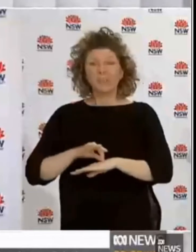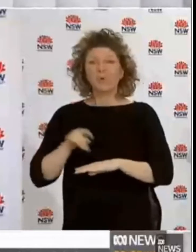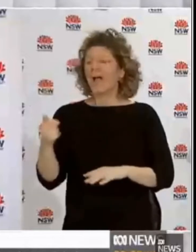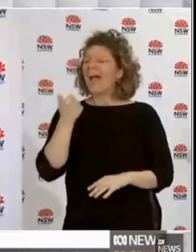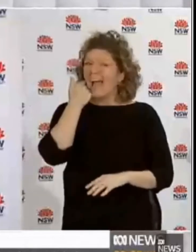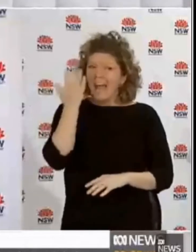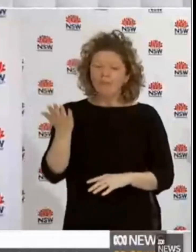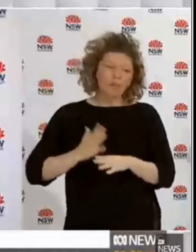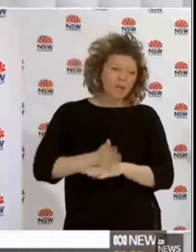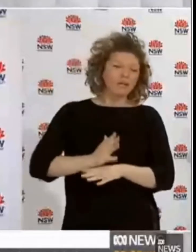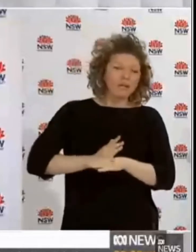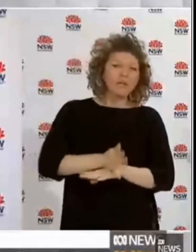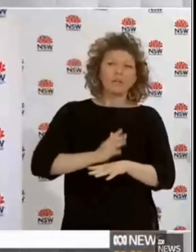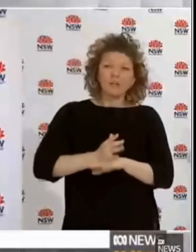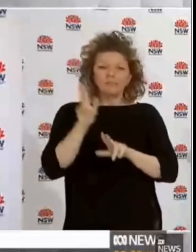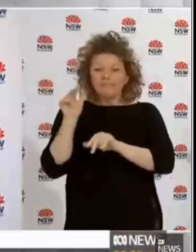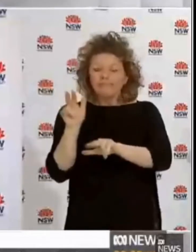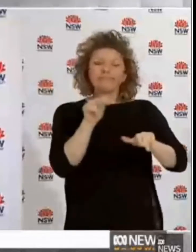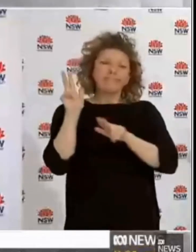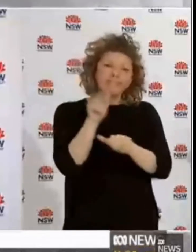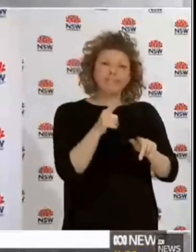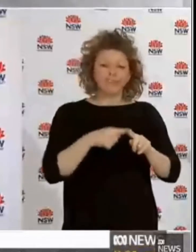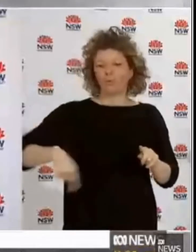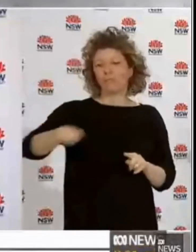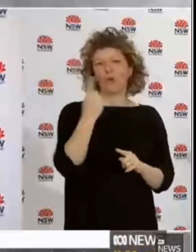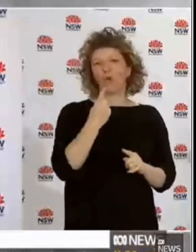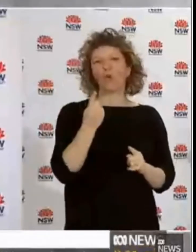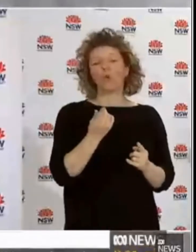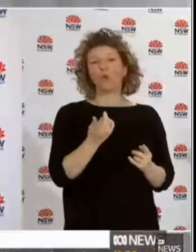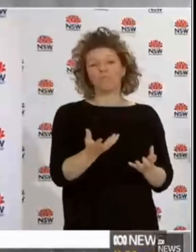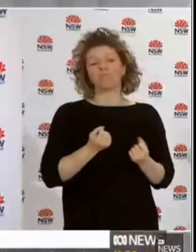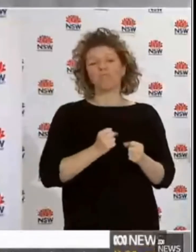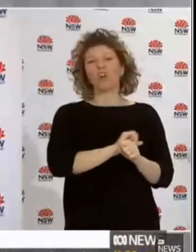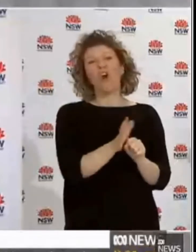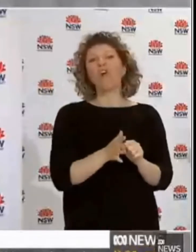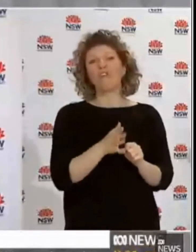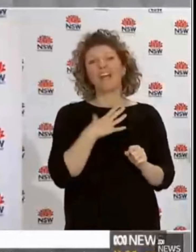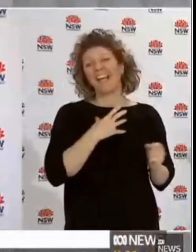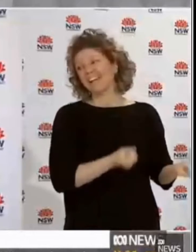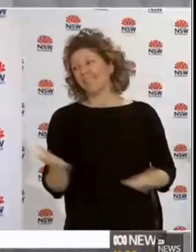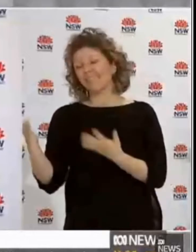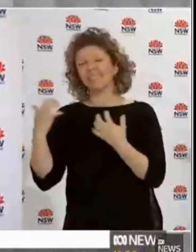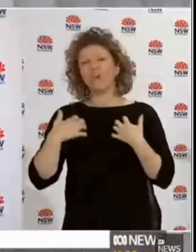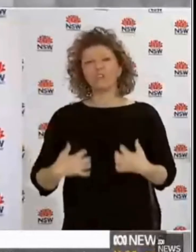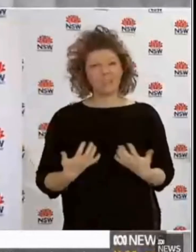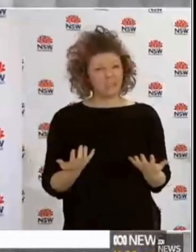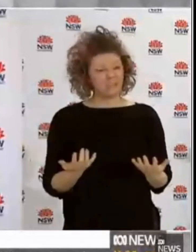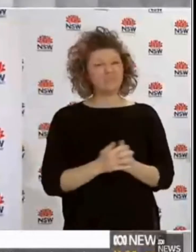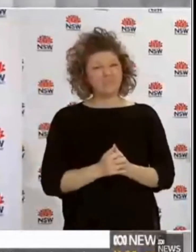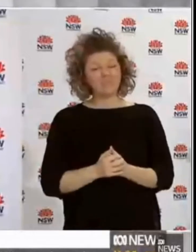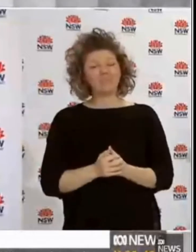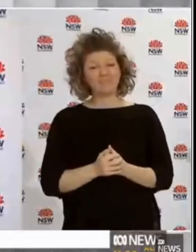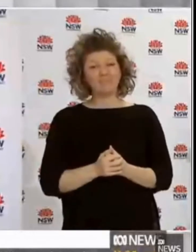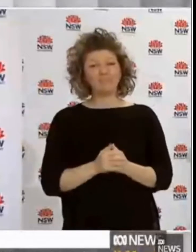day to care for people who are becoming positive with COVID and needing hospitalisation. Currently we